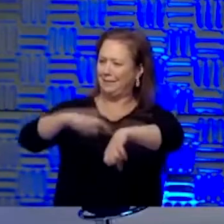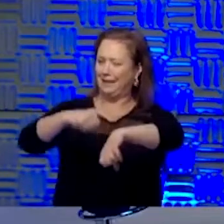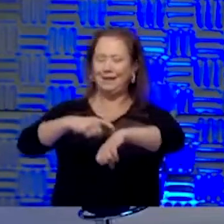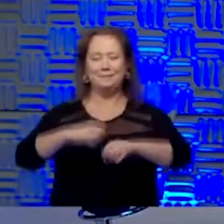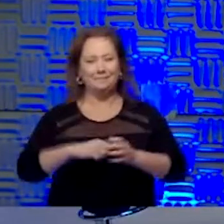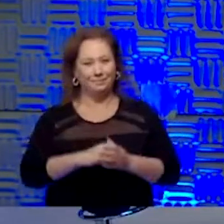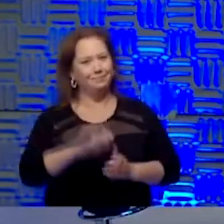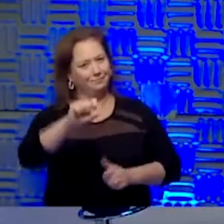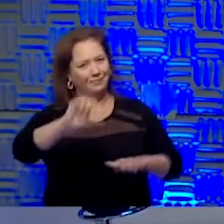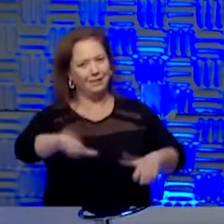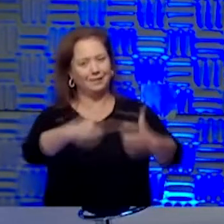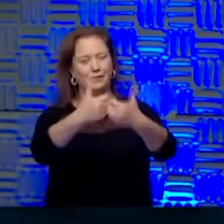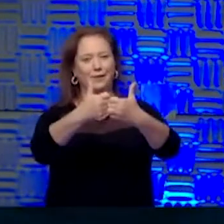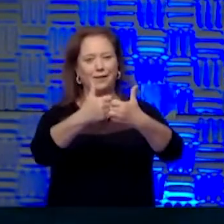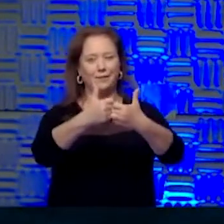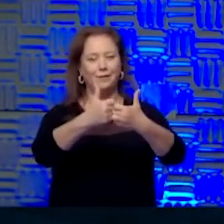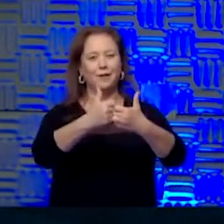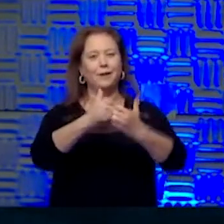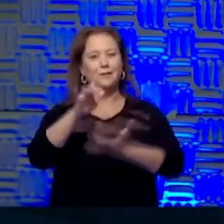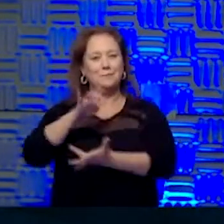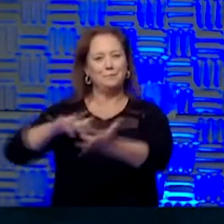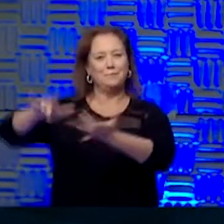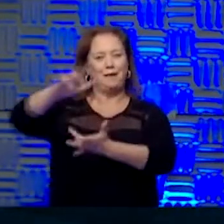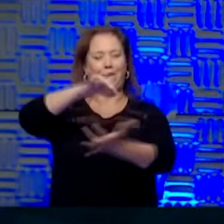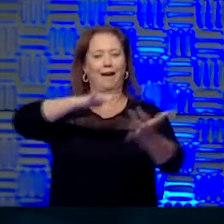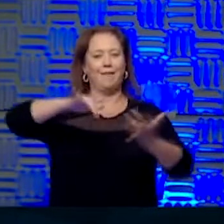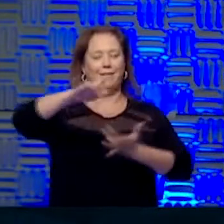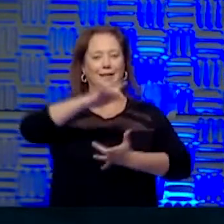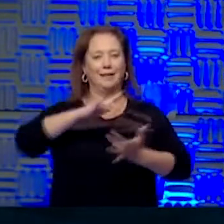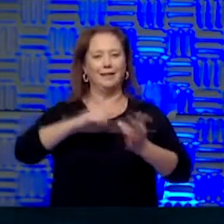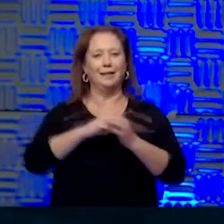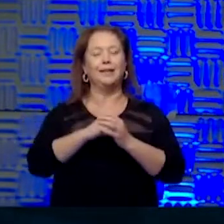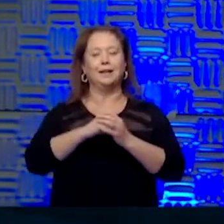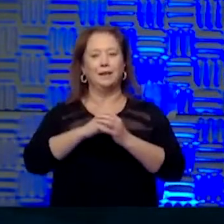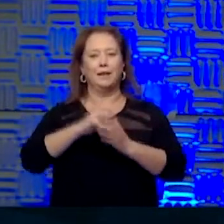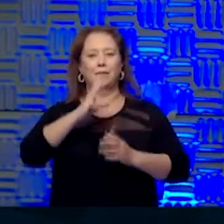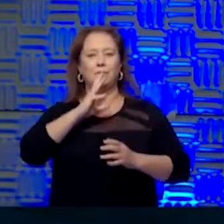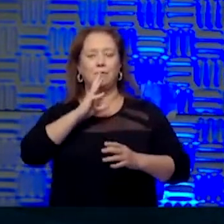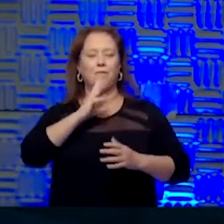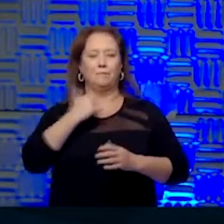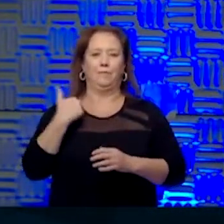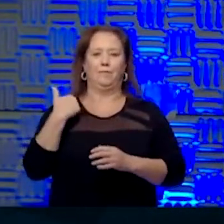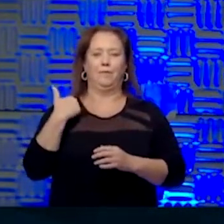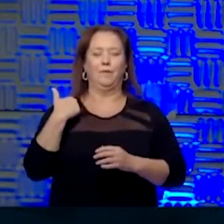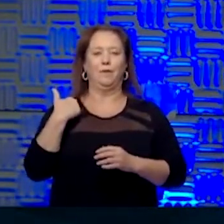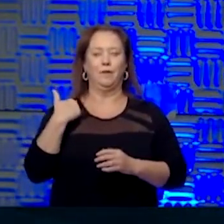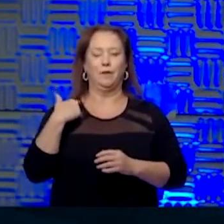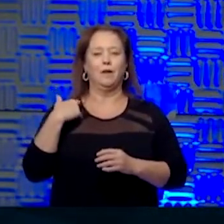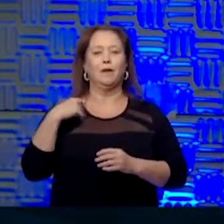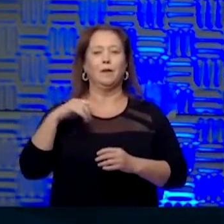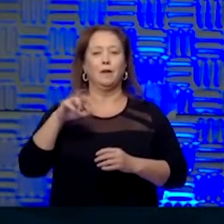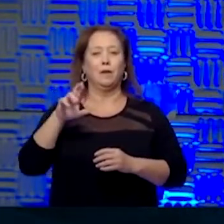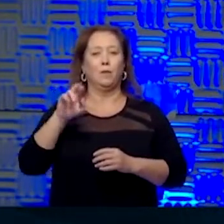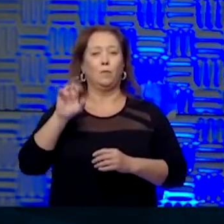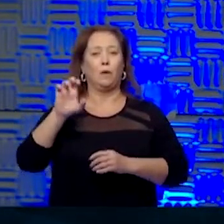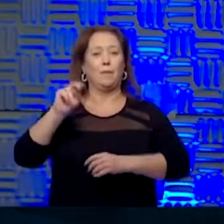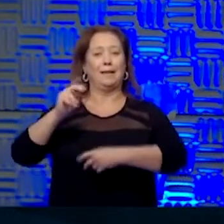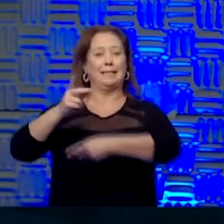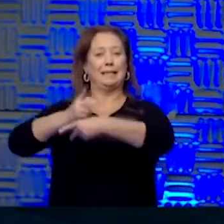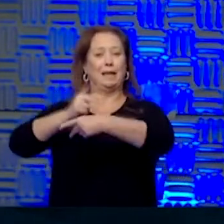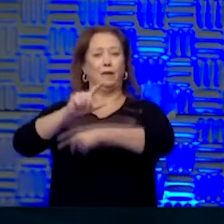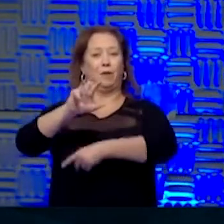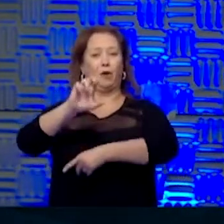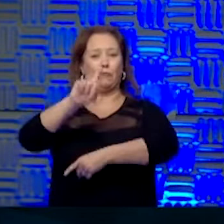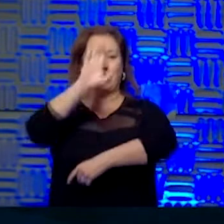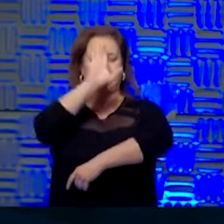It's a challenge when you're traveling, and as we've talked before, Raba is taking care of our grandson, and